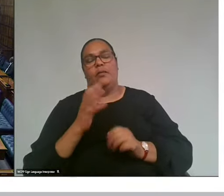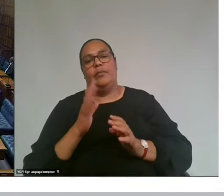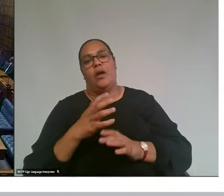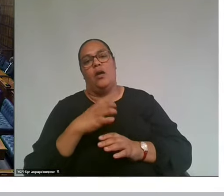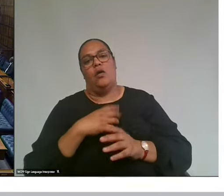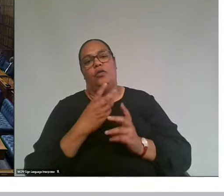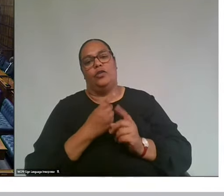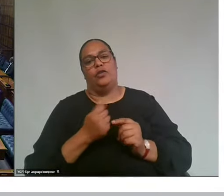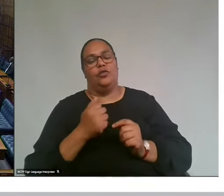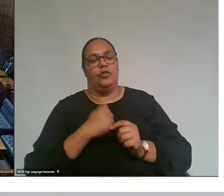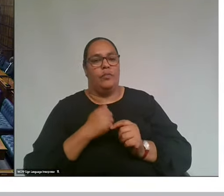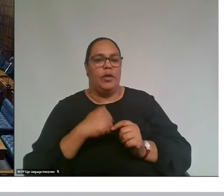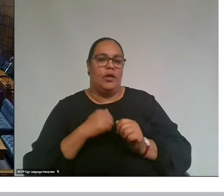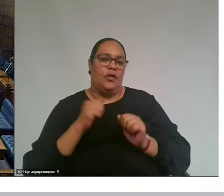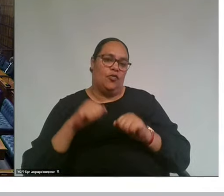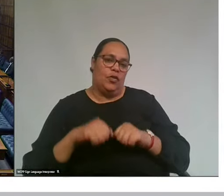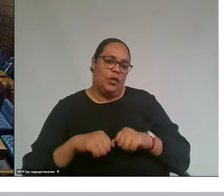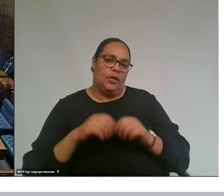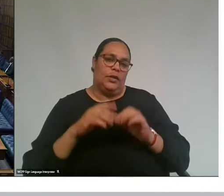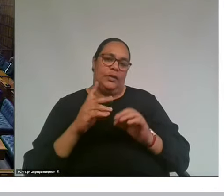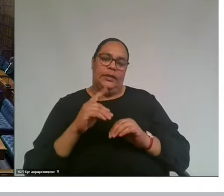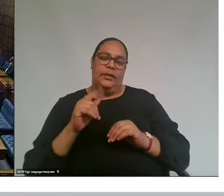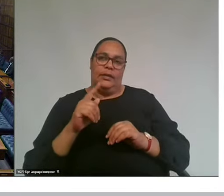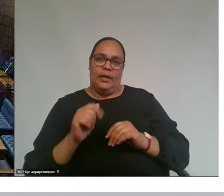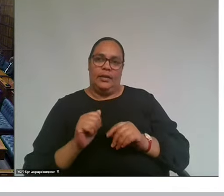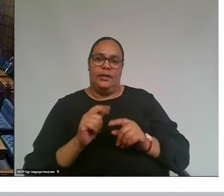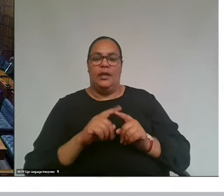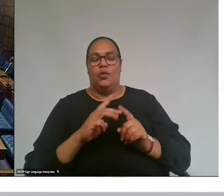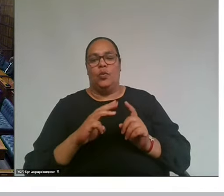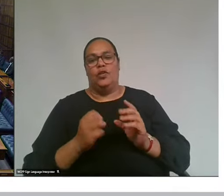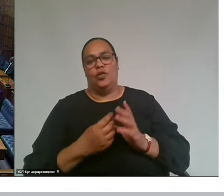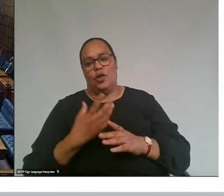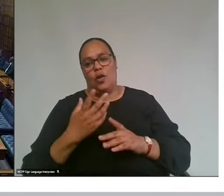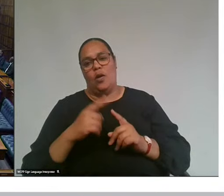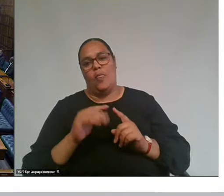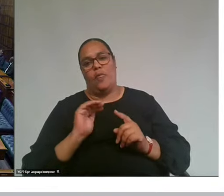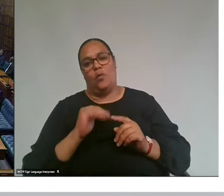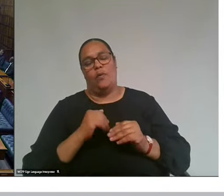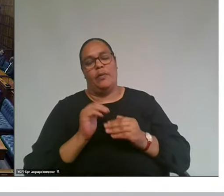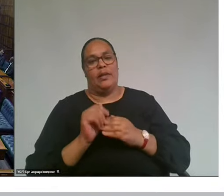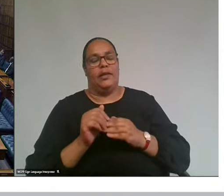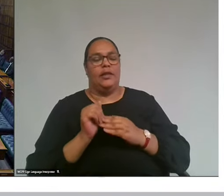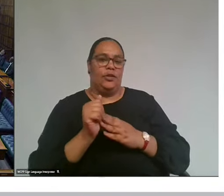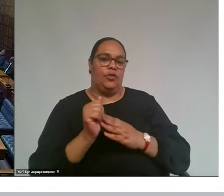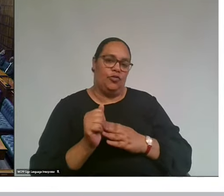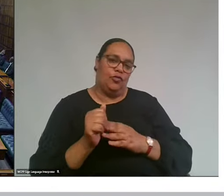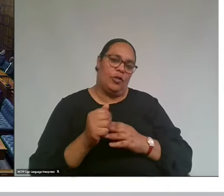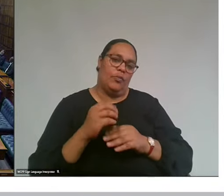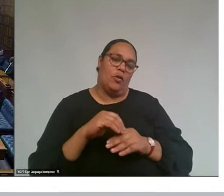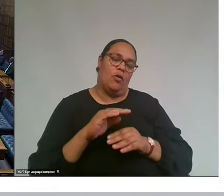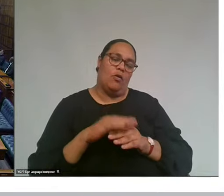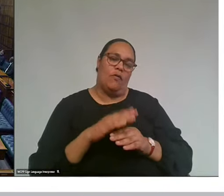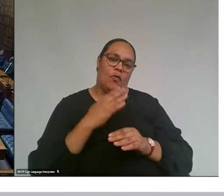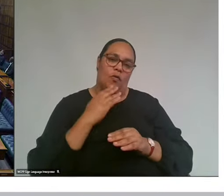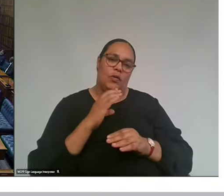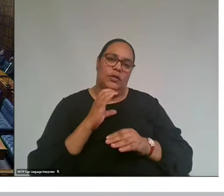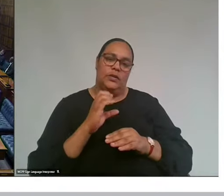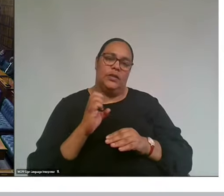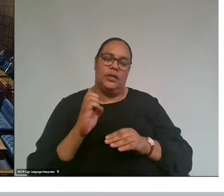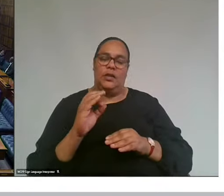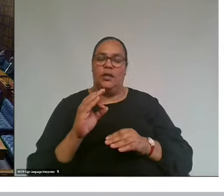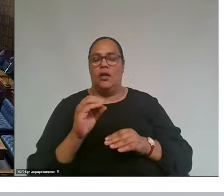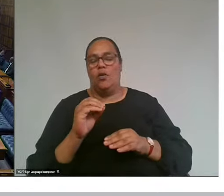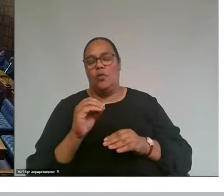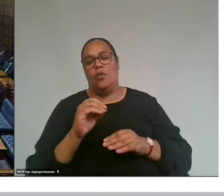um I agree with commending um D and particularly westro under the woman Le leadership of um CEO Ral